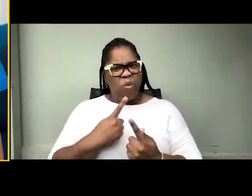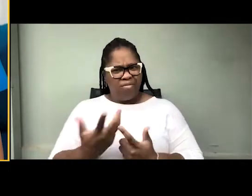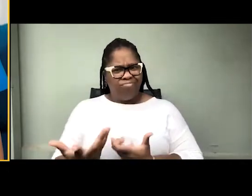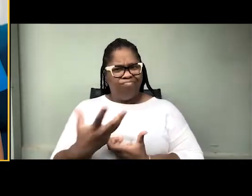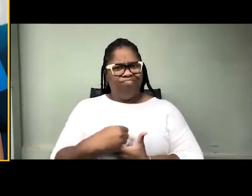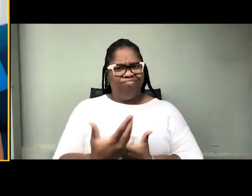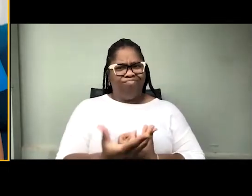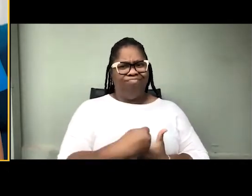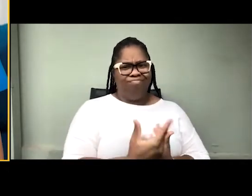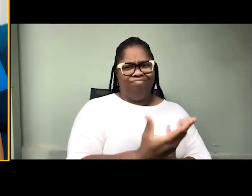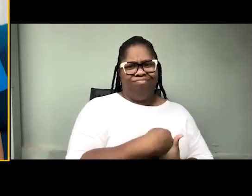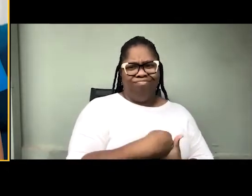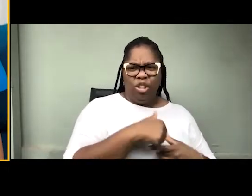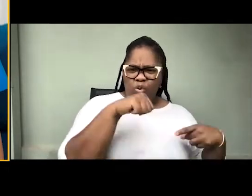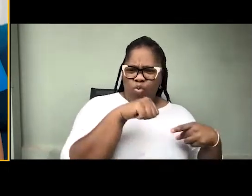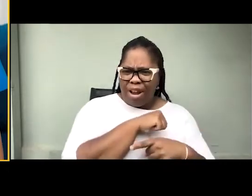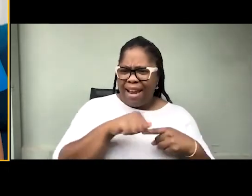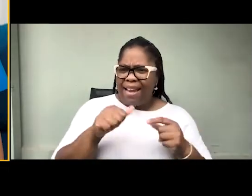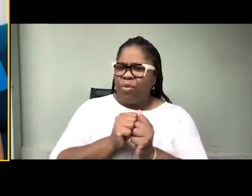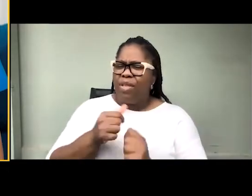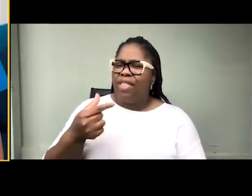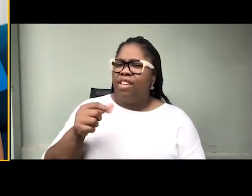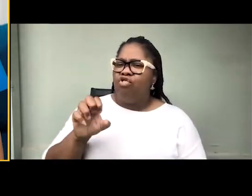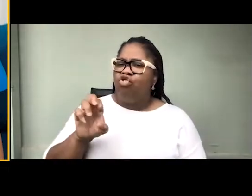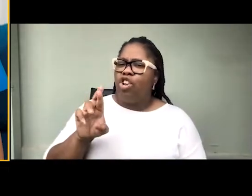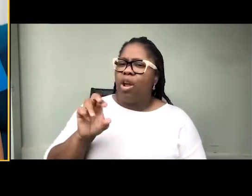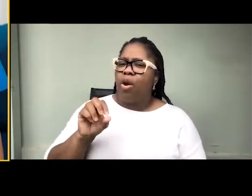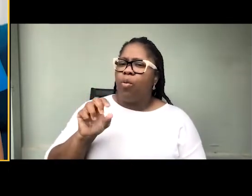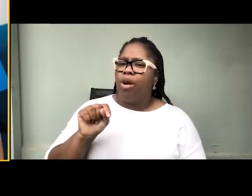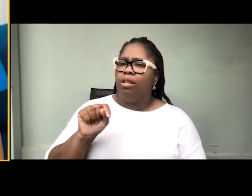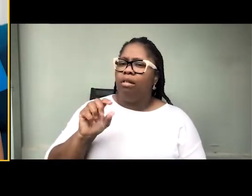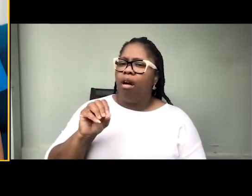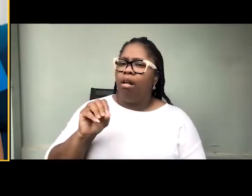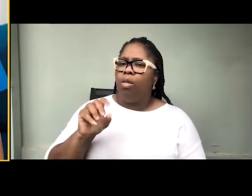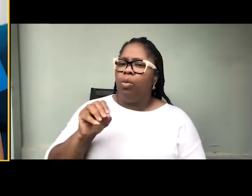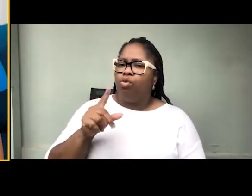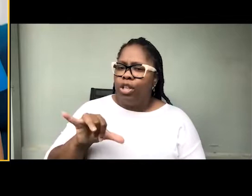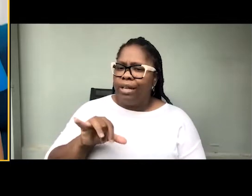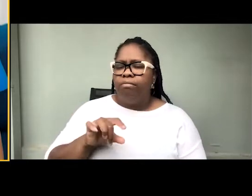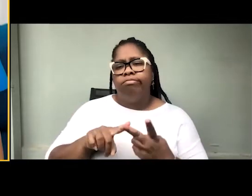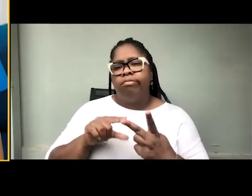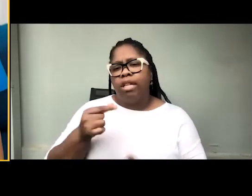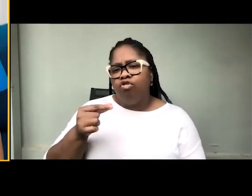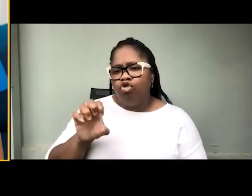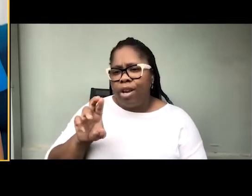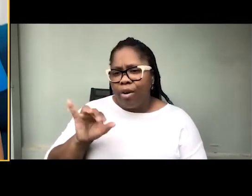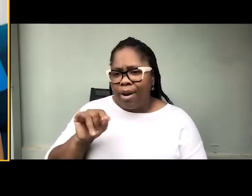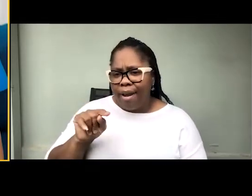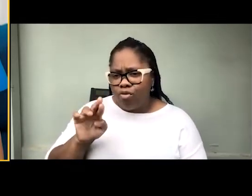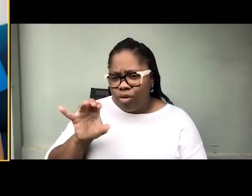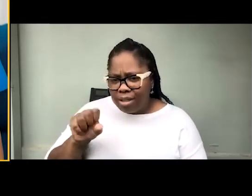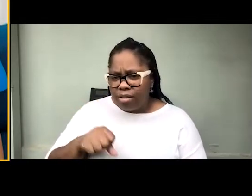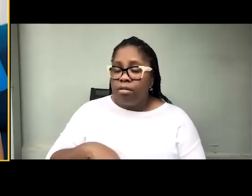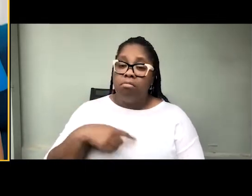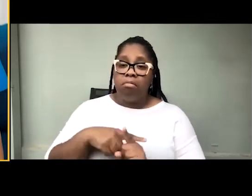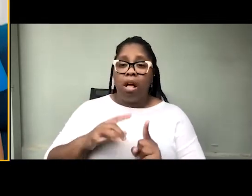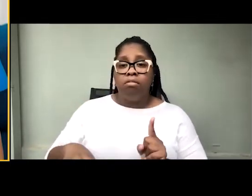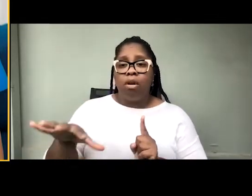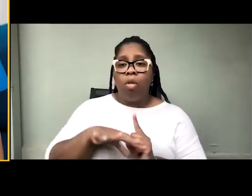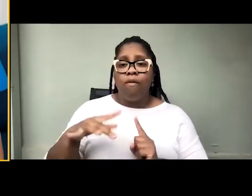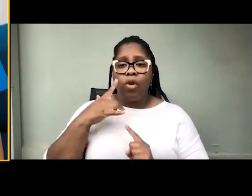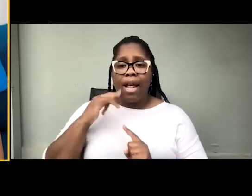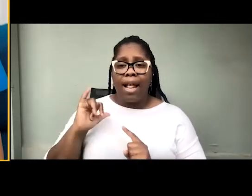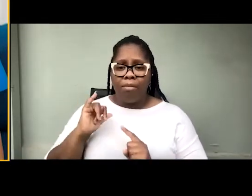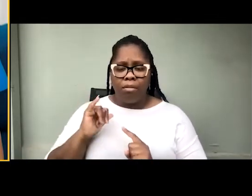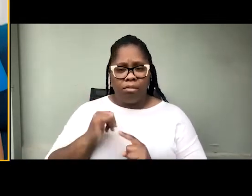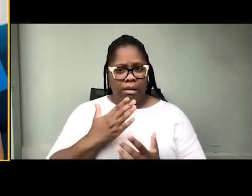of training in gerontology or geriatrics. And also we've seen across California, thanks in part to